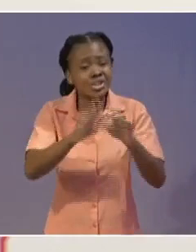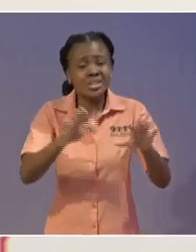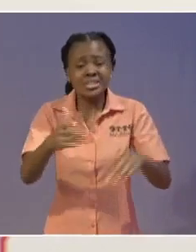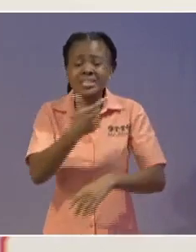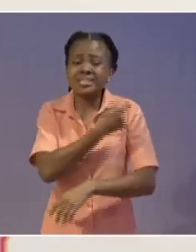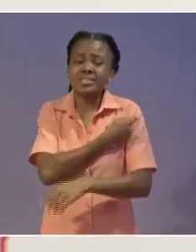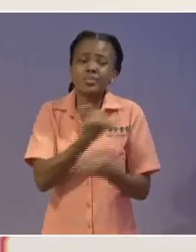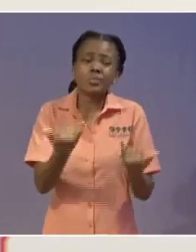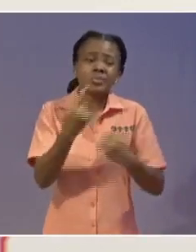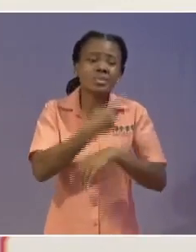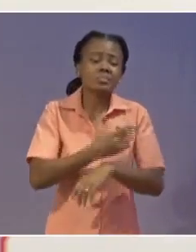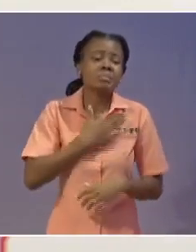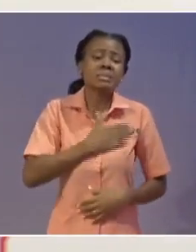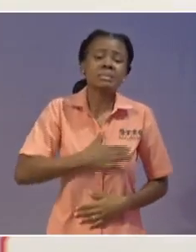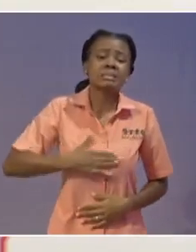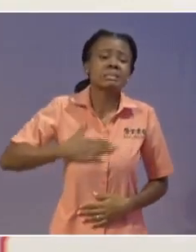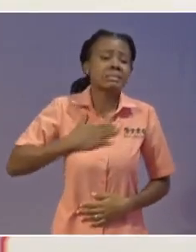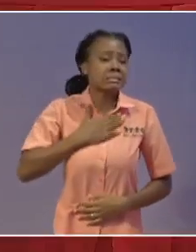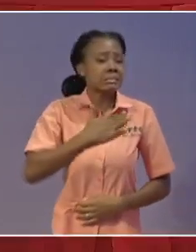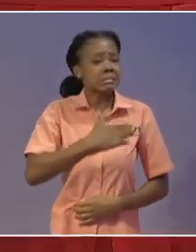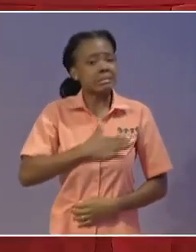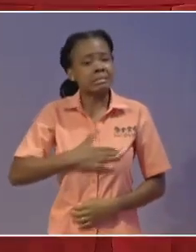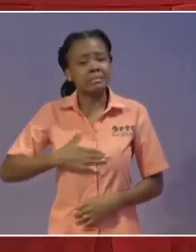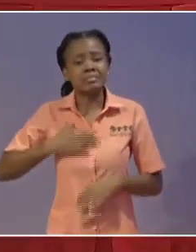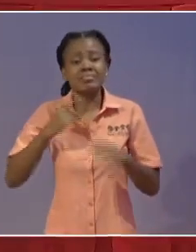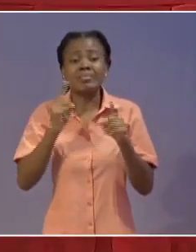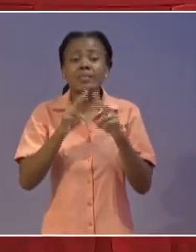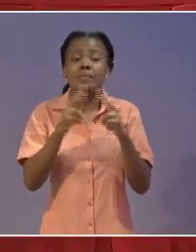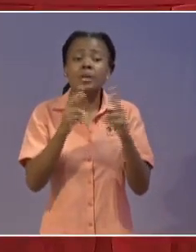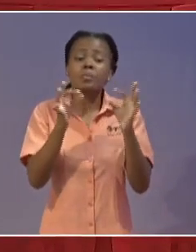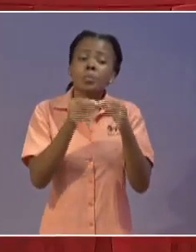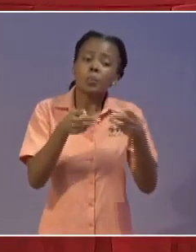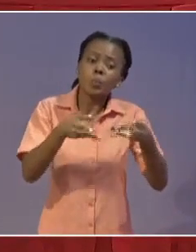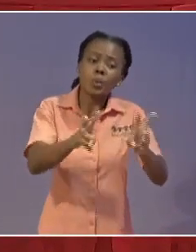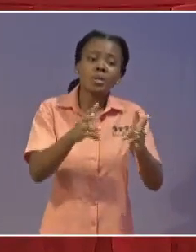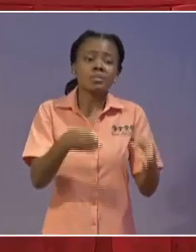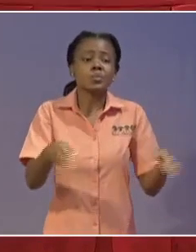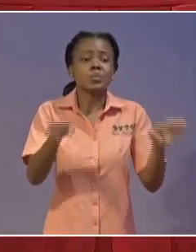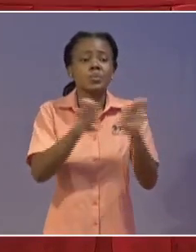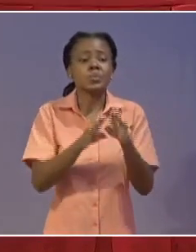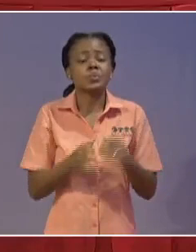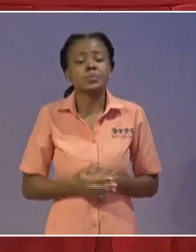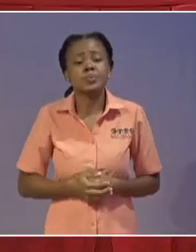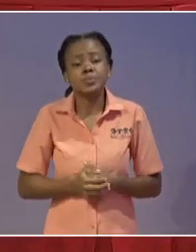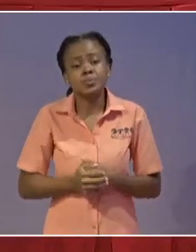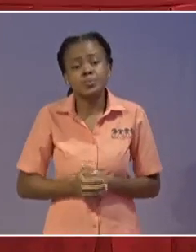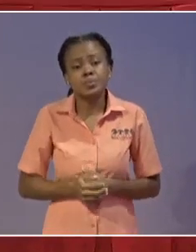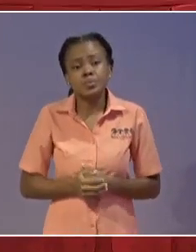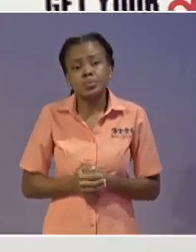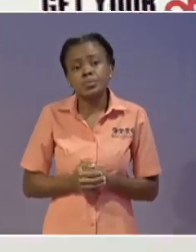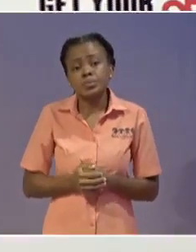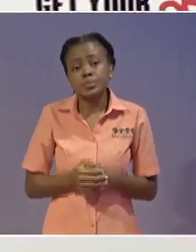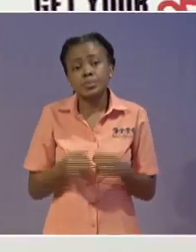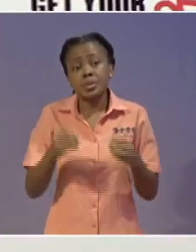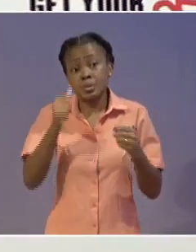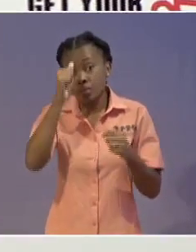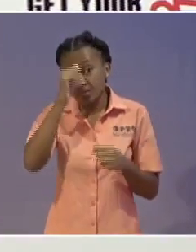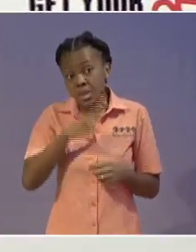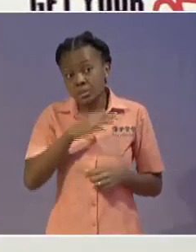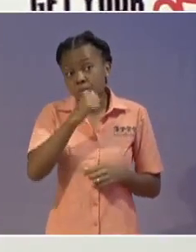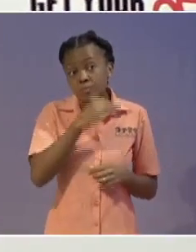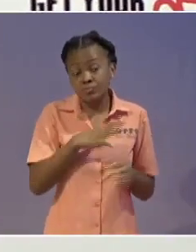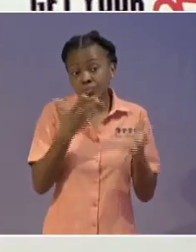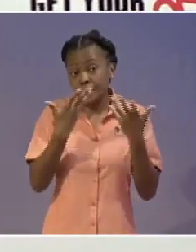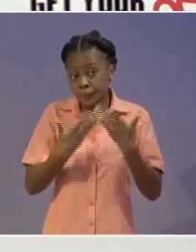a positive way to close. So, ladies and gentlemen, we are at the end of today's media conference. We want to thank you for